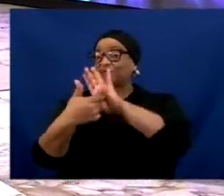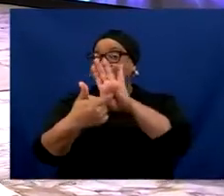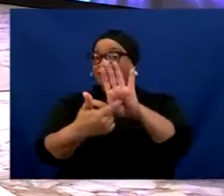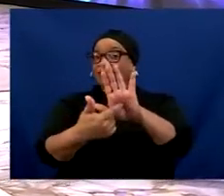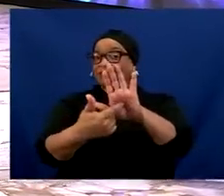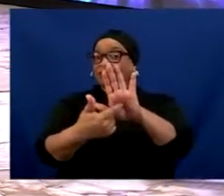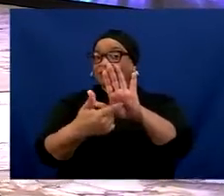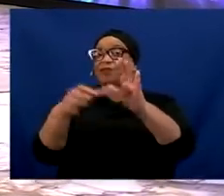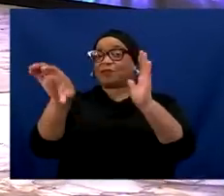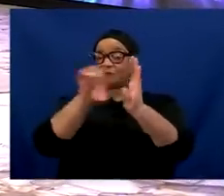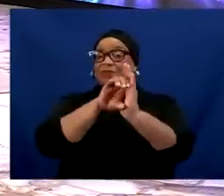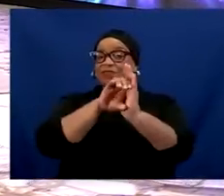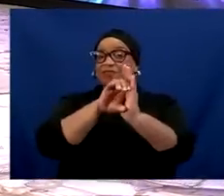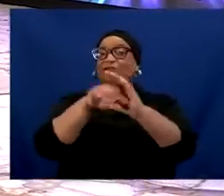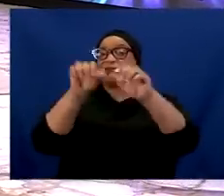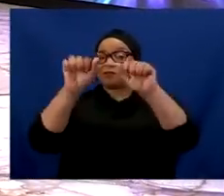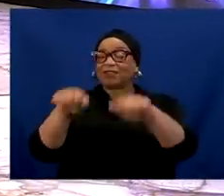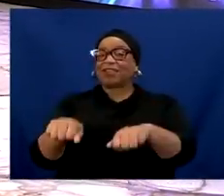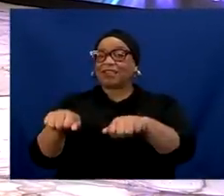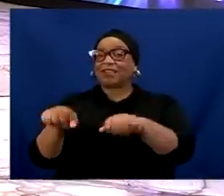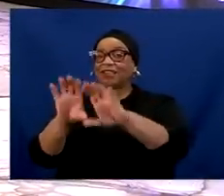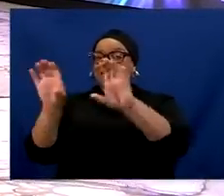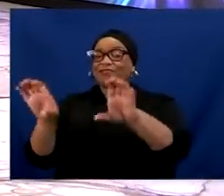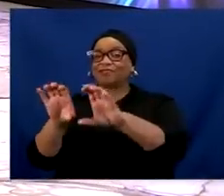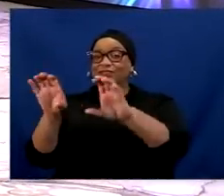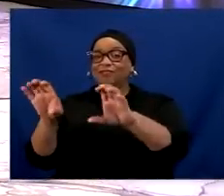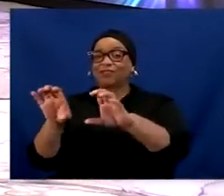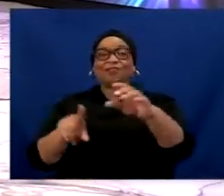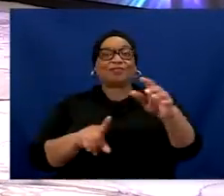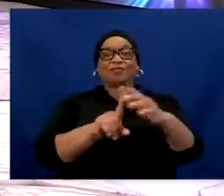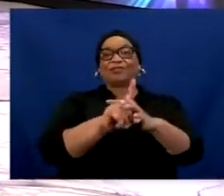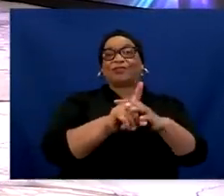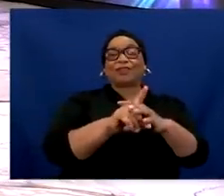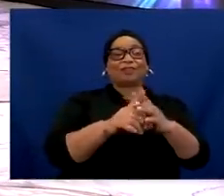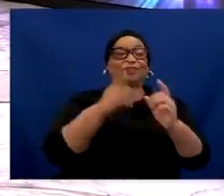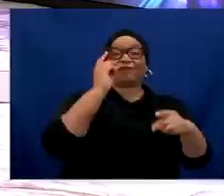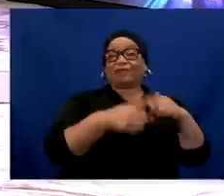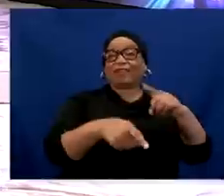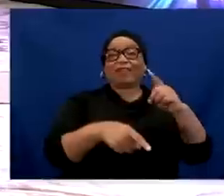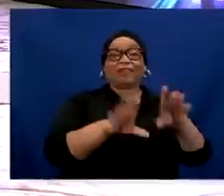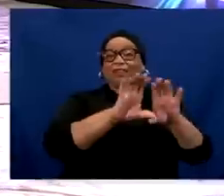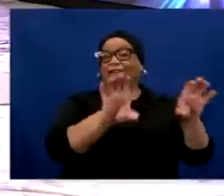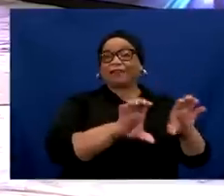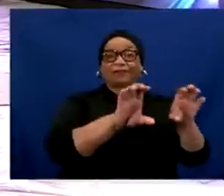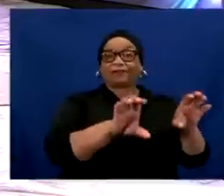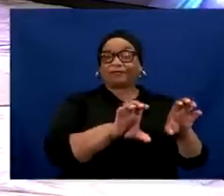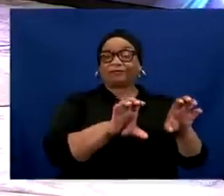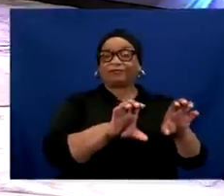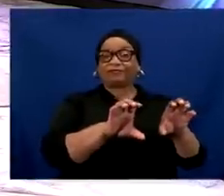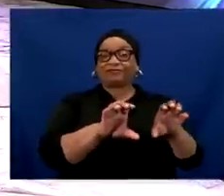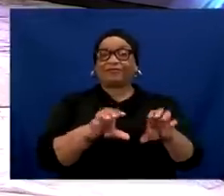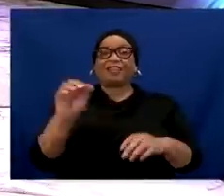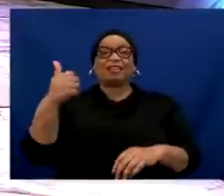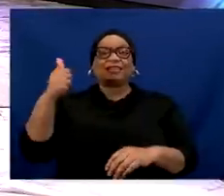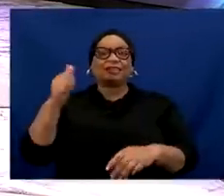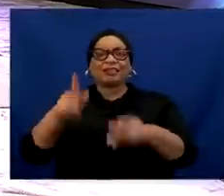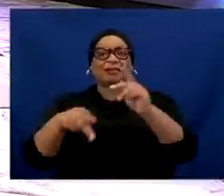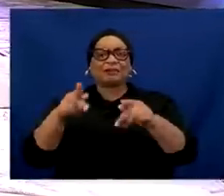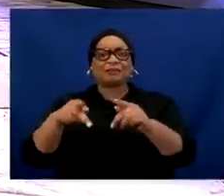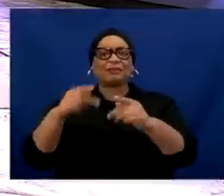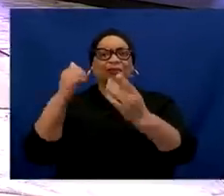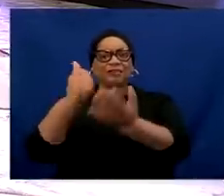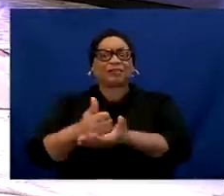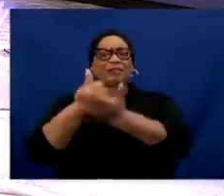picture of what he can do so you won't show up talking about what he can't do. And I need 10 people in this church to help me close this